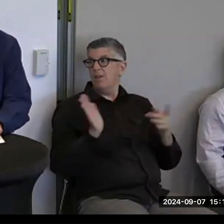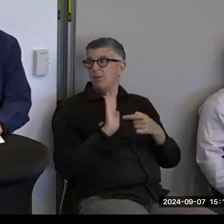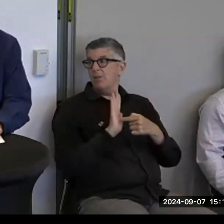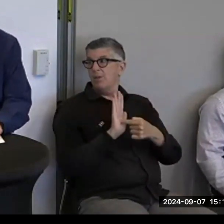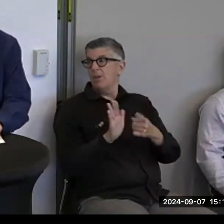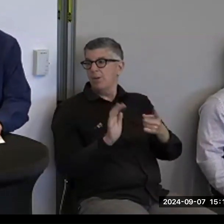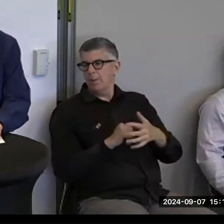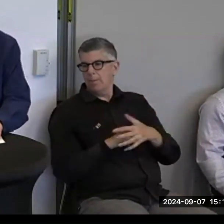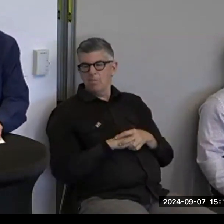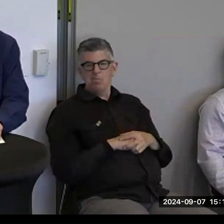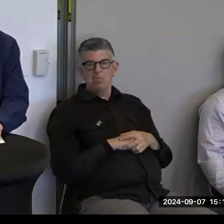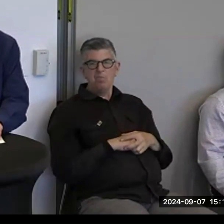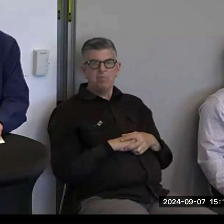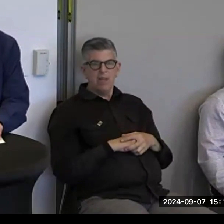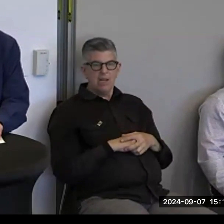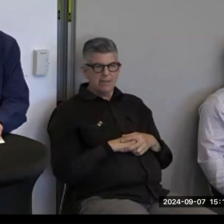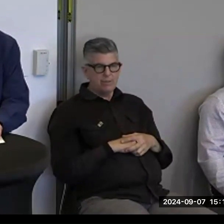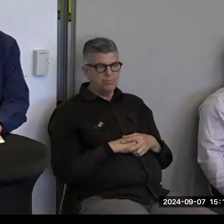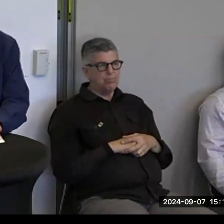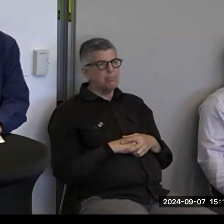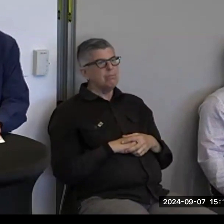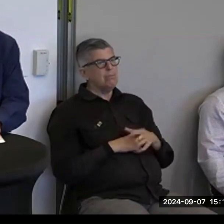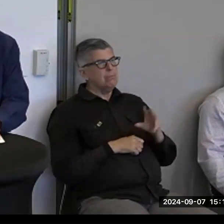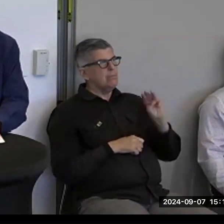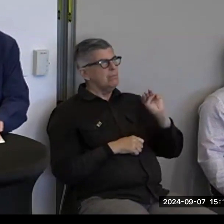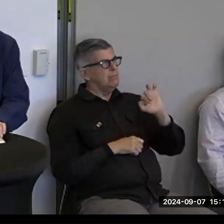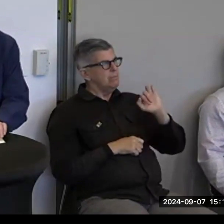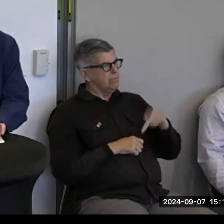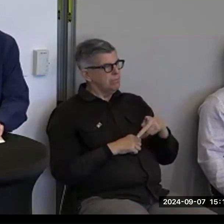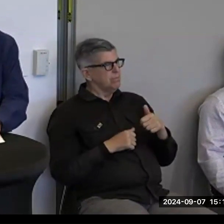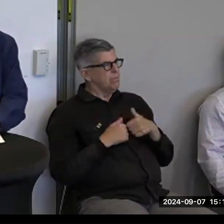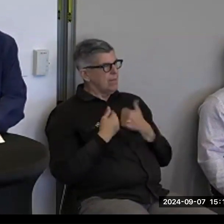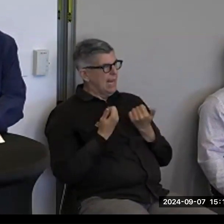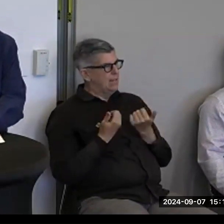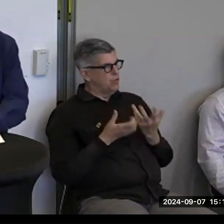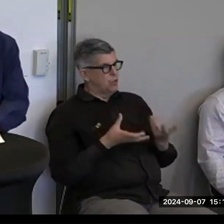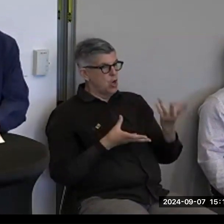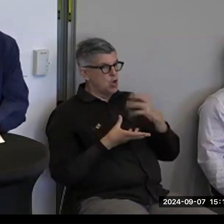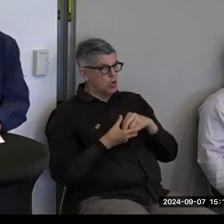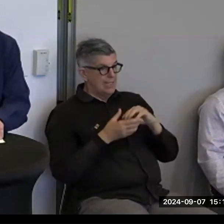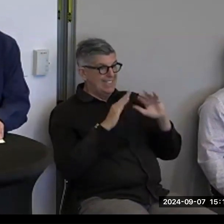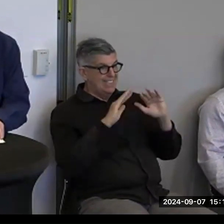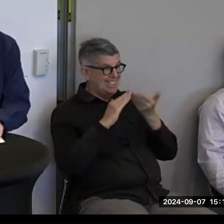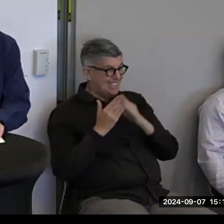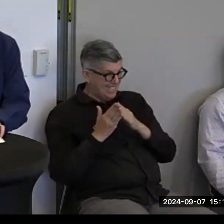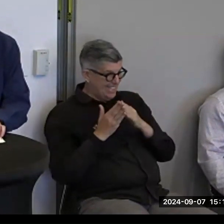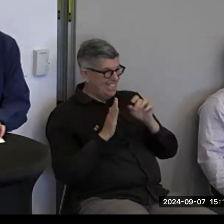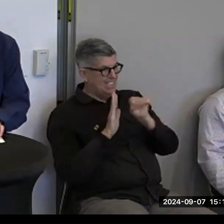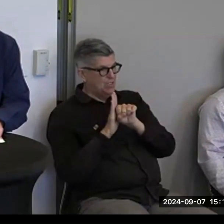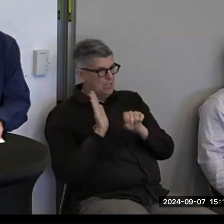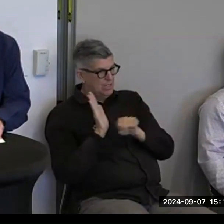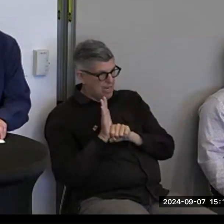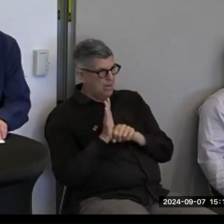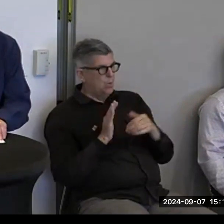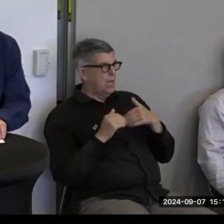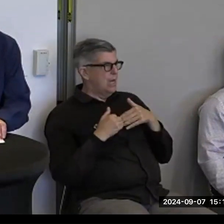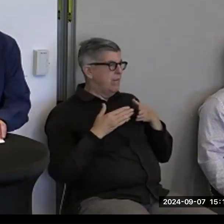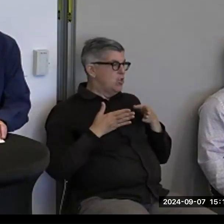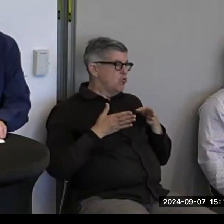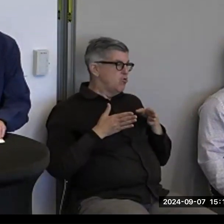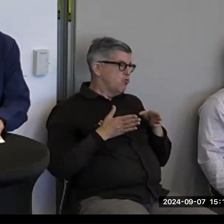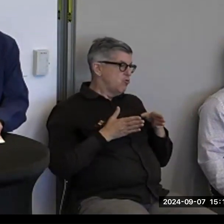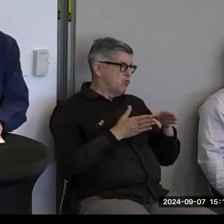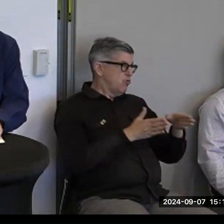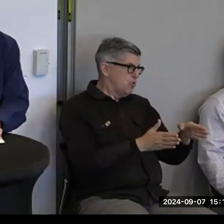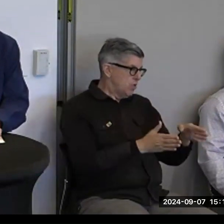So we have a map address including the city and state. We have a street line indicating what kind